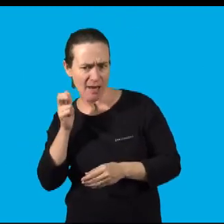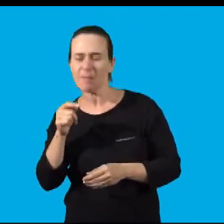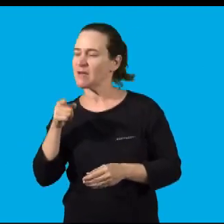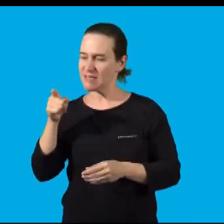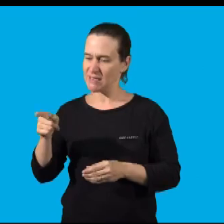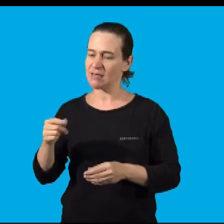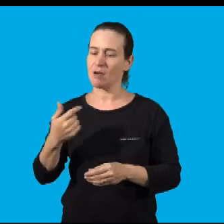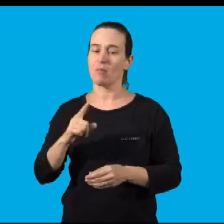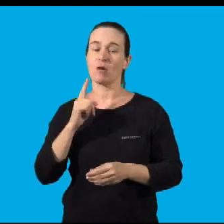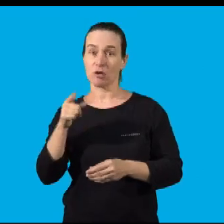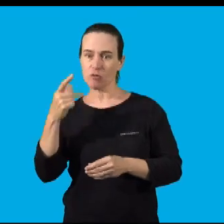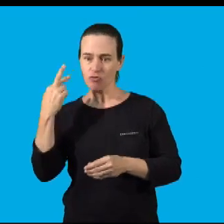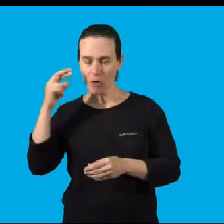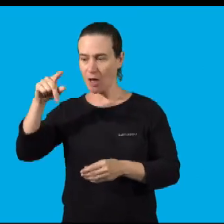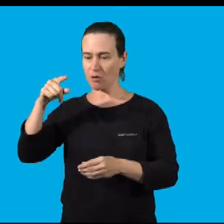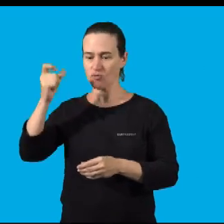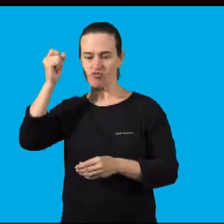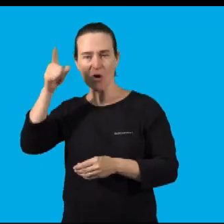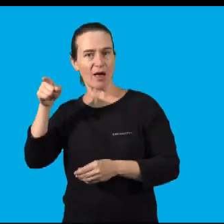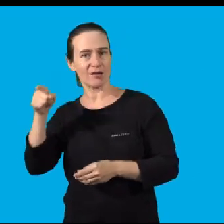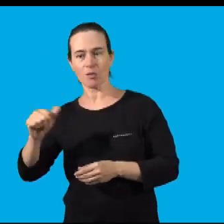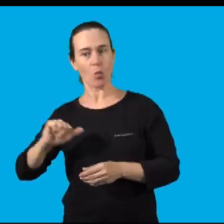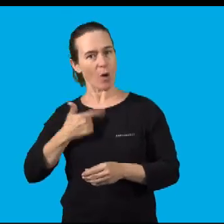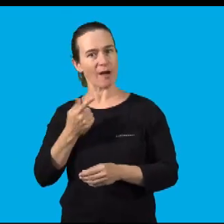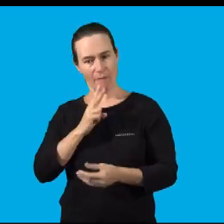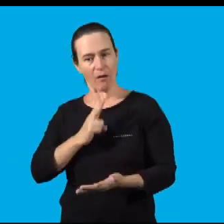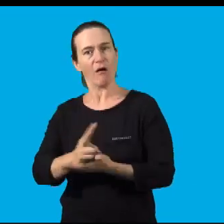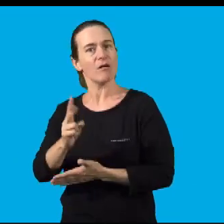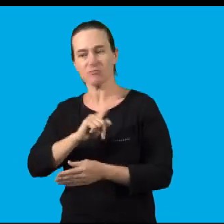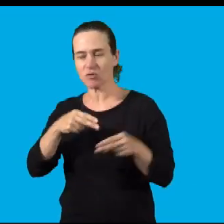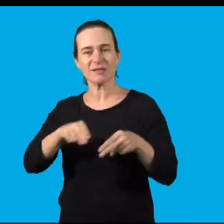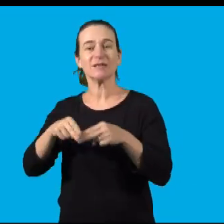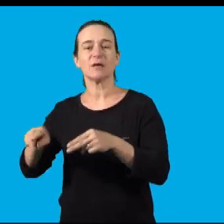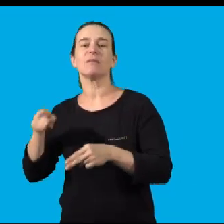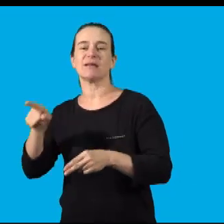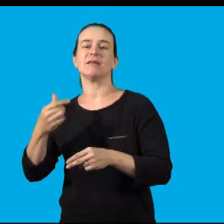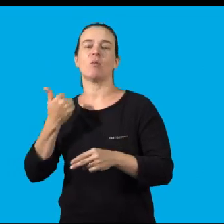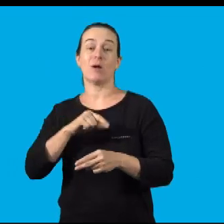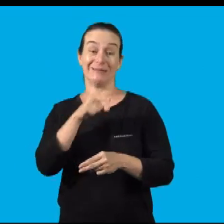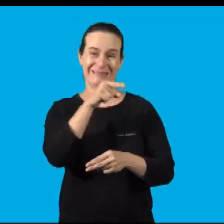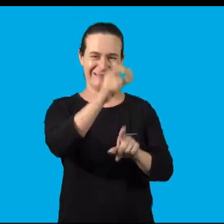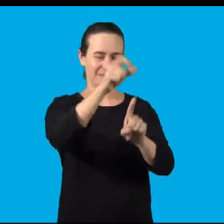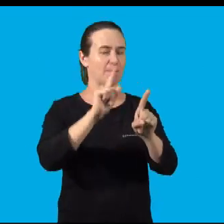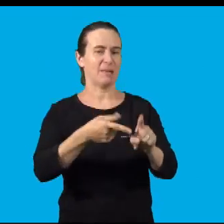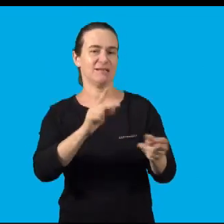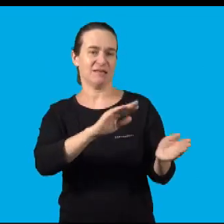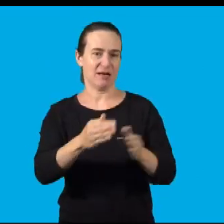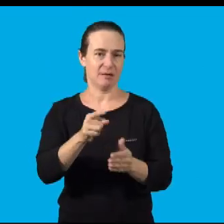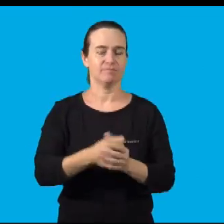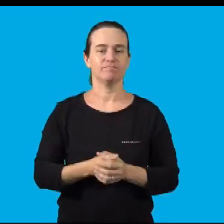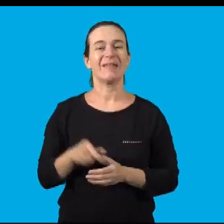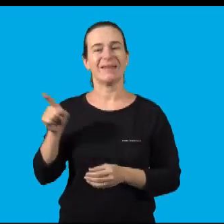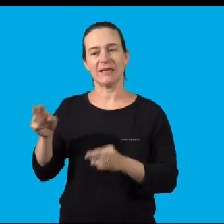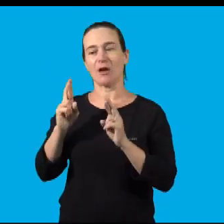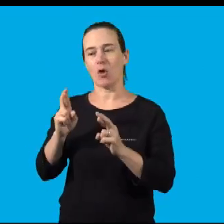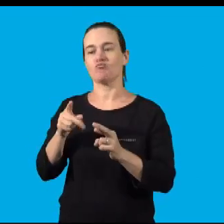he orders the death of Iago and then commits suicide, hoping to redeem himself. The